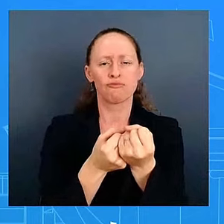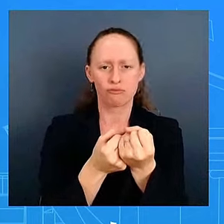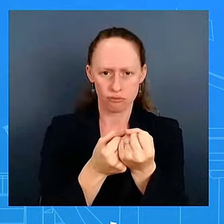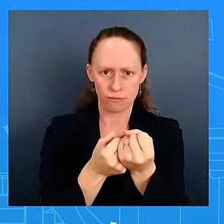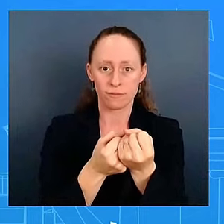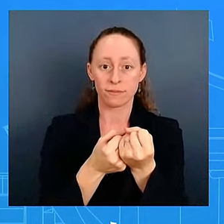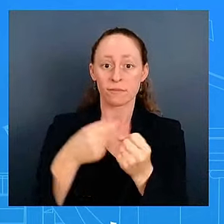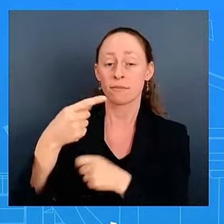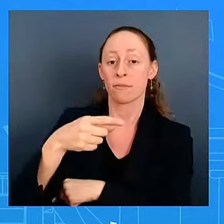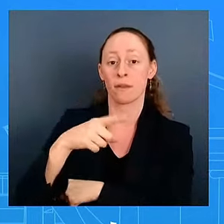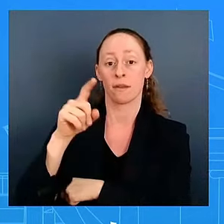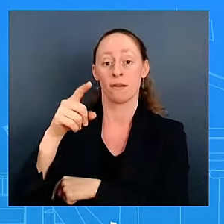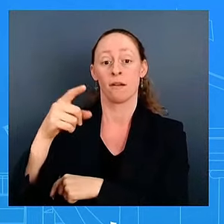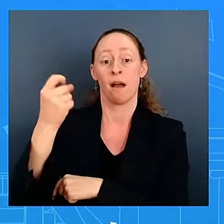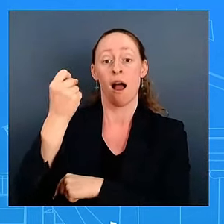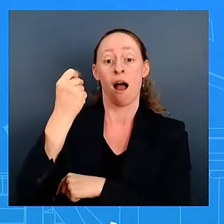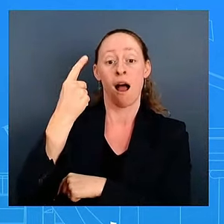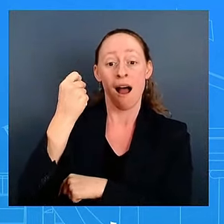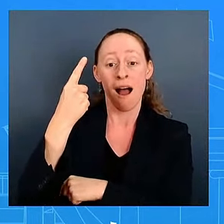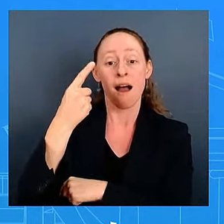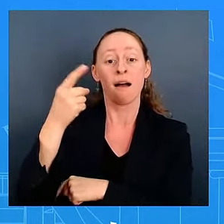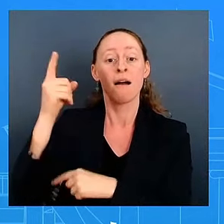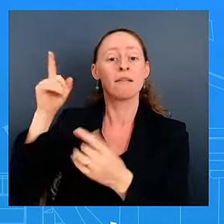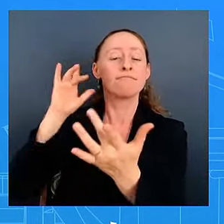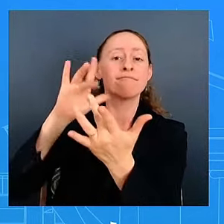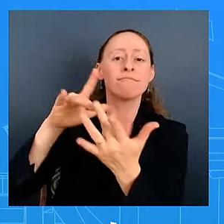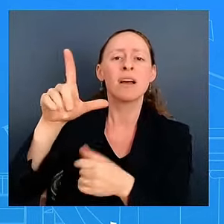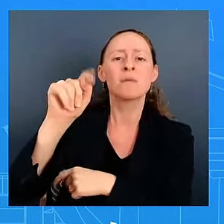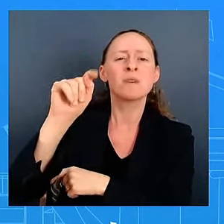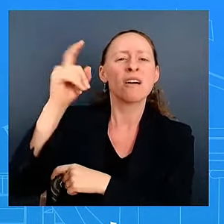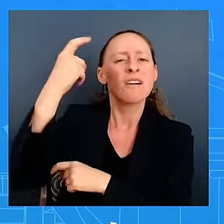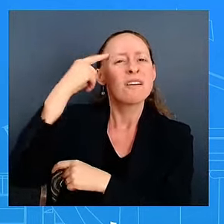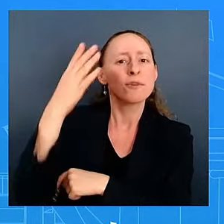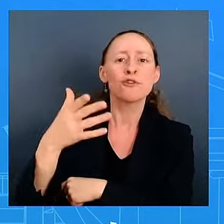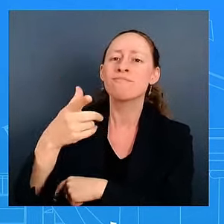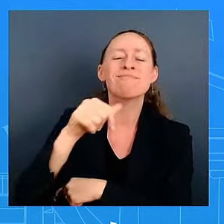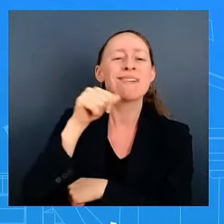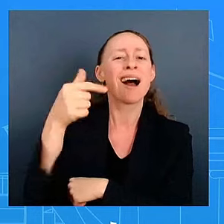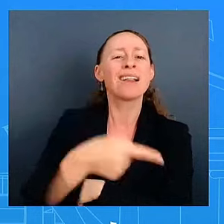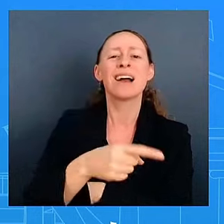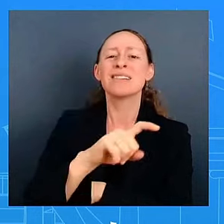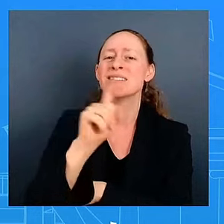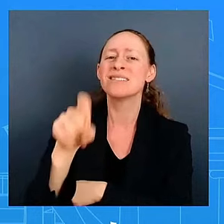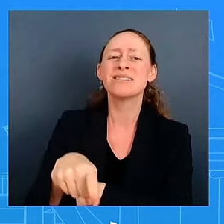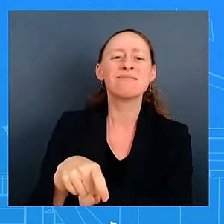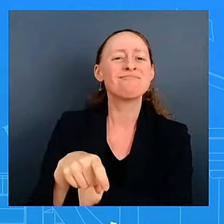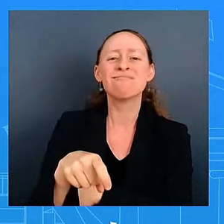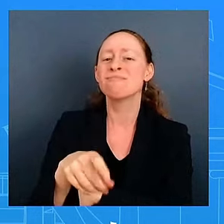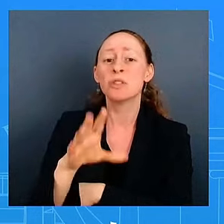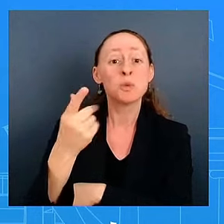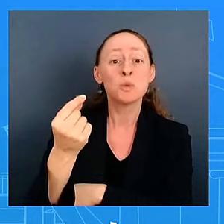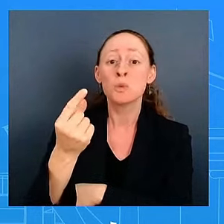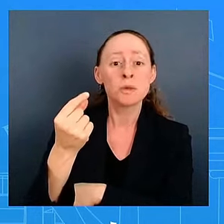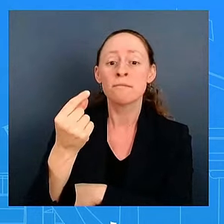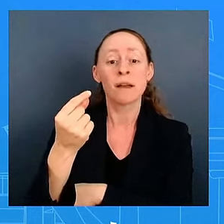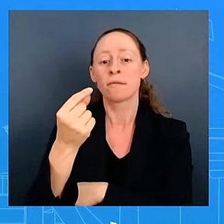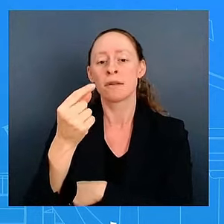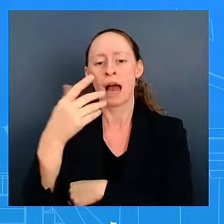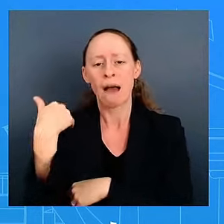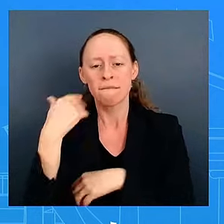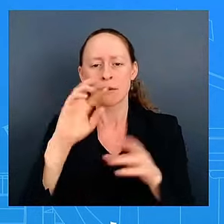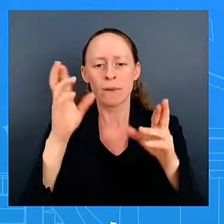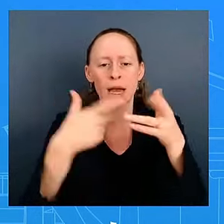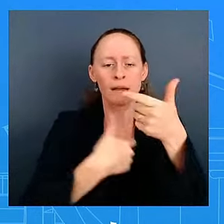to ensure that Texans are getting the resources they need and deserve following this devastating